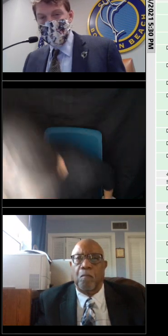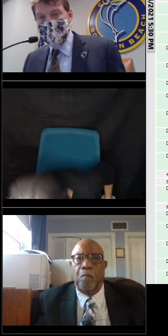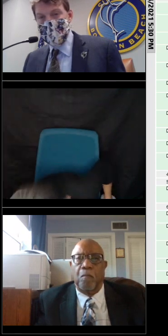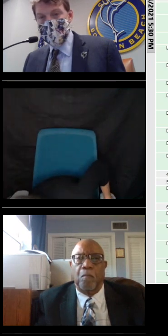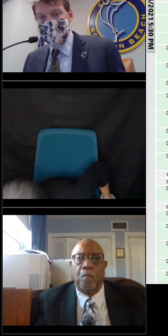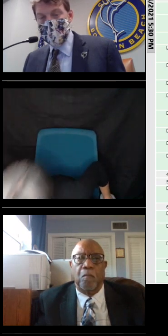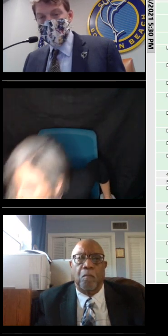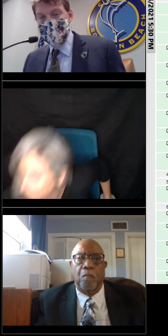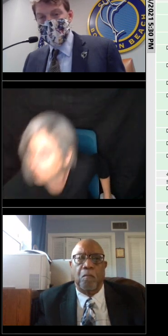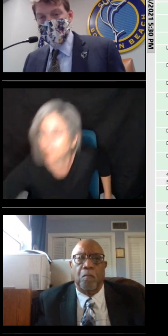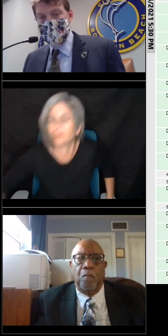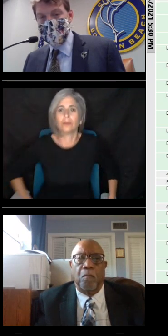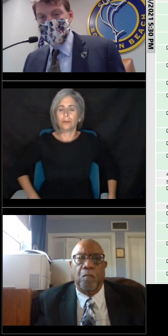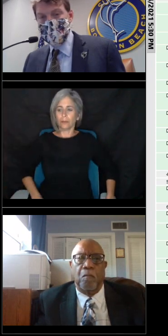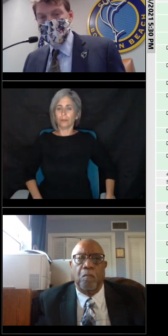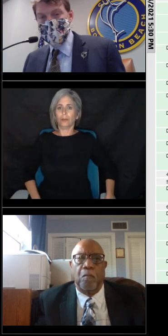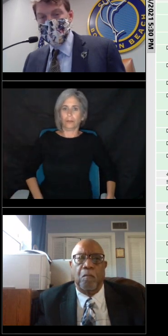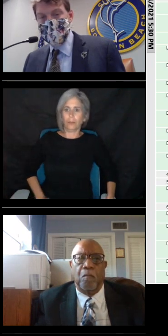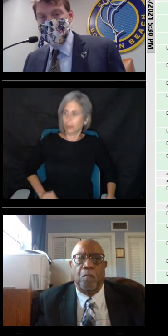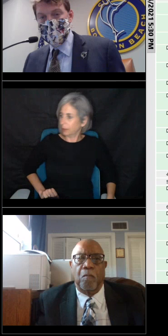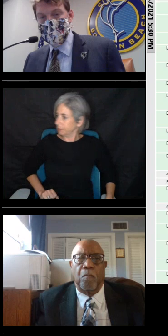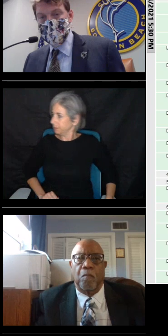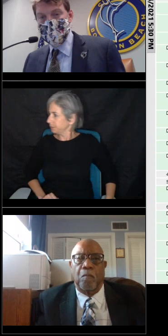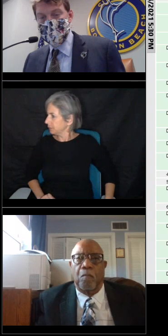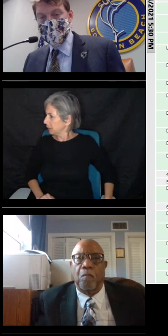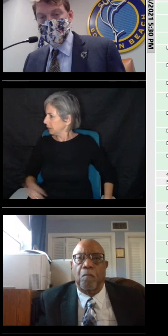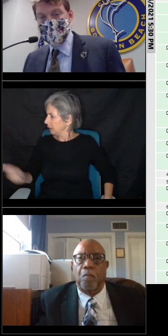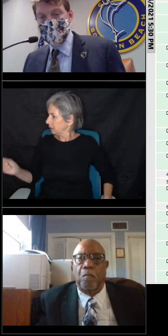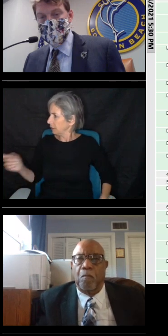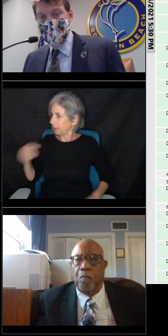That is correct, Mayor Grant. She is currently self-muted.